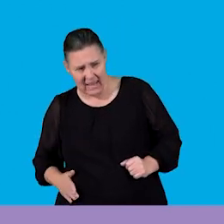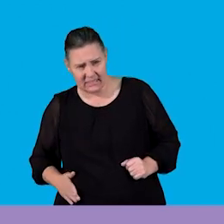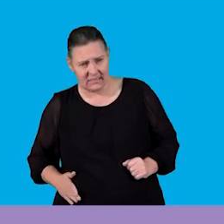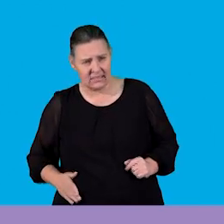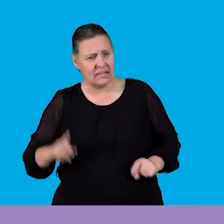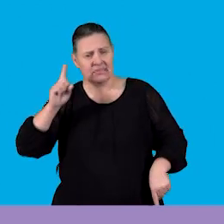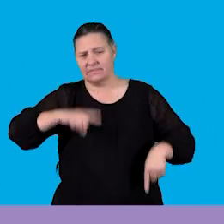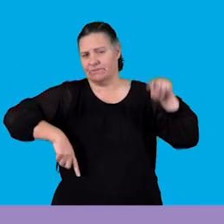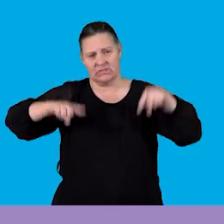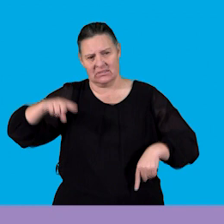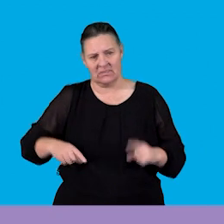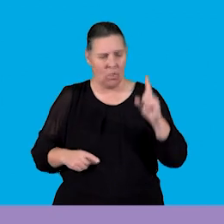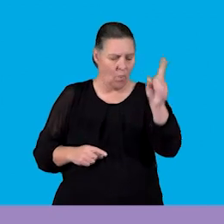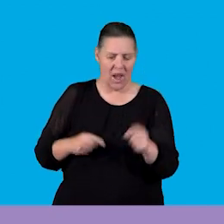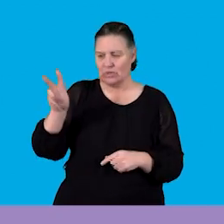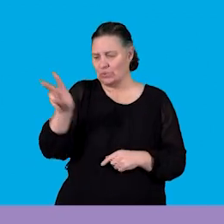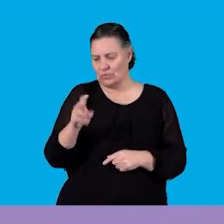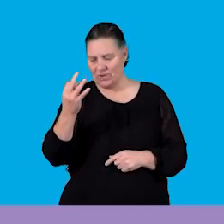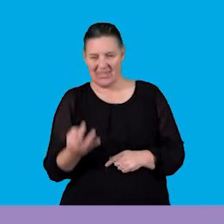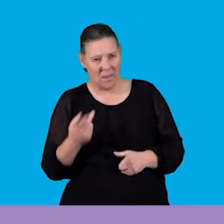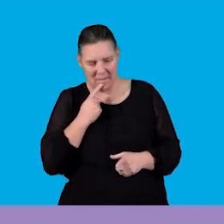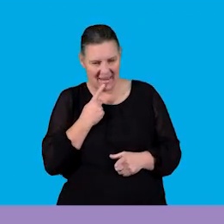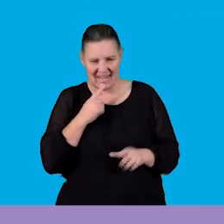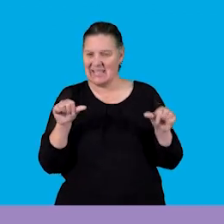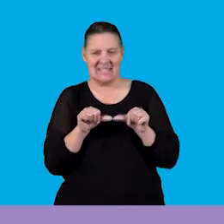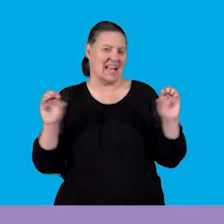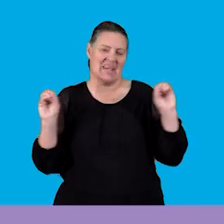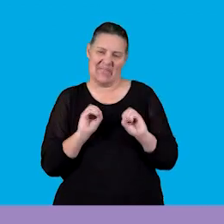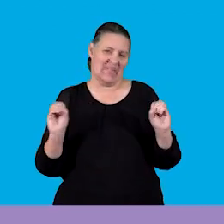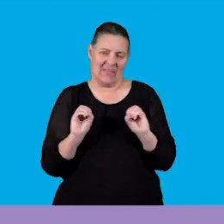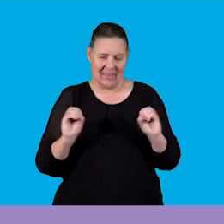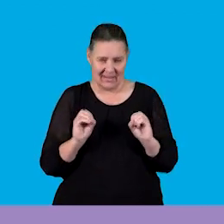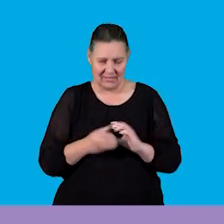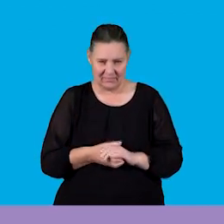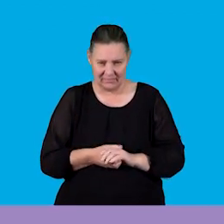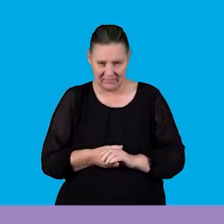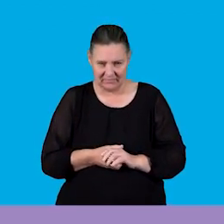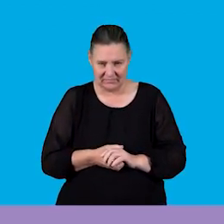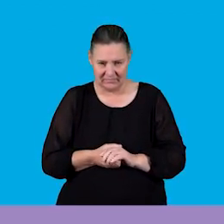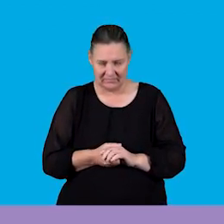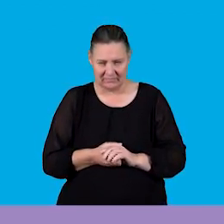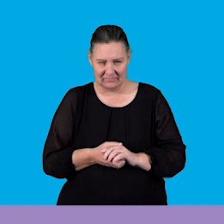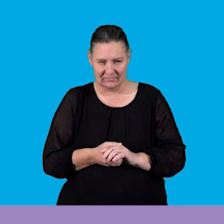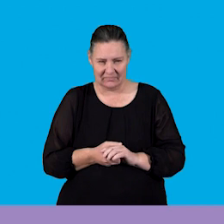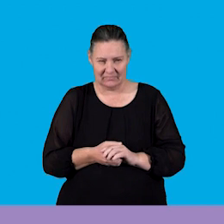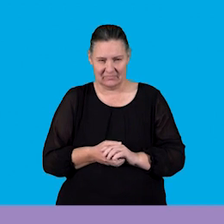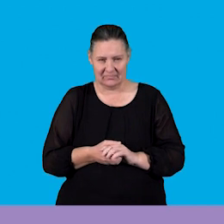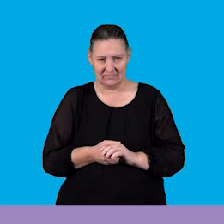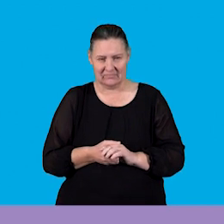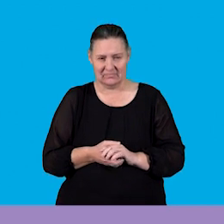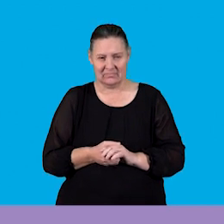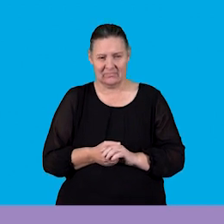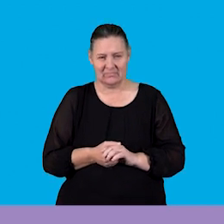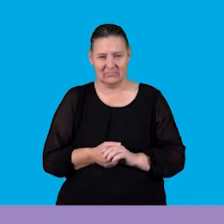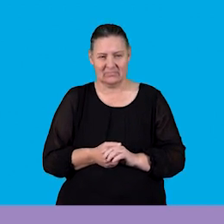side and this side are all not equal to each other. So there are no equal